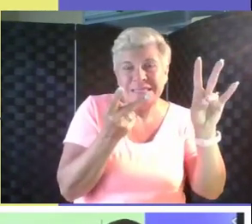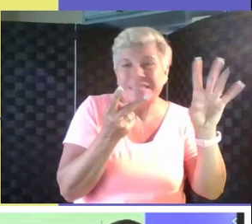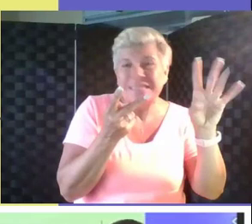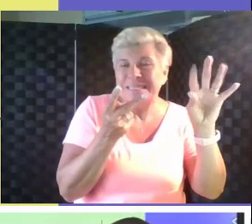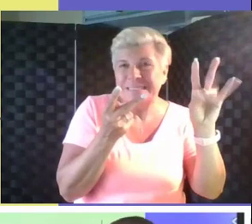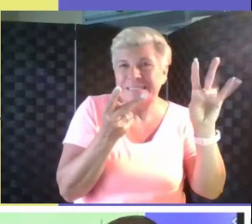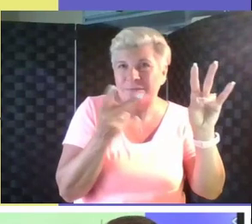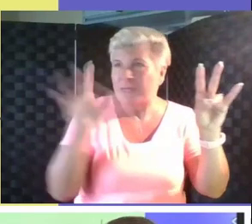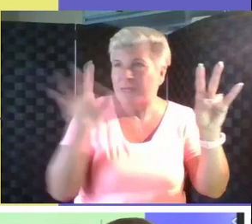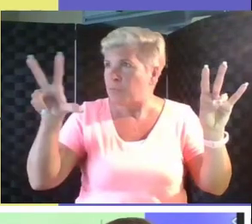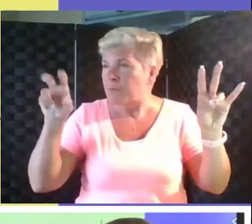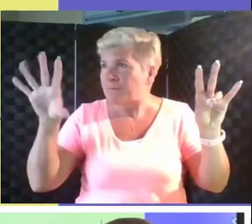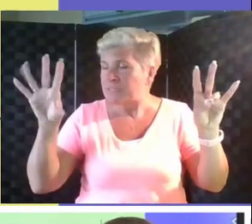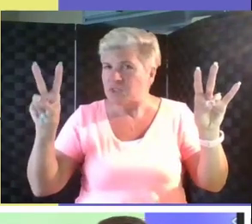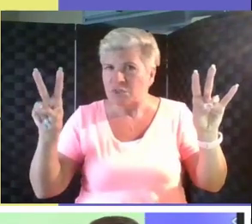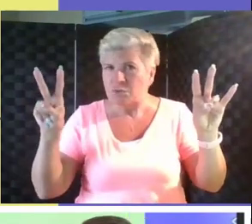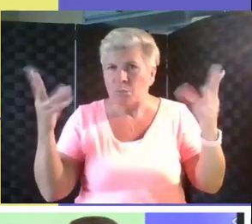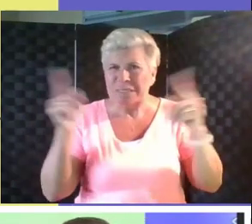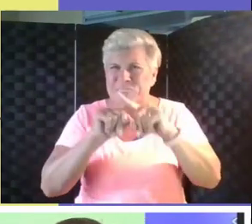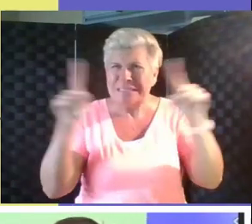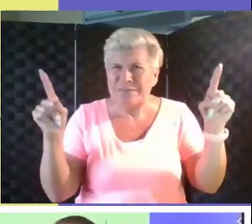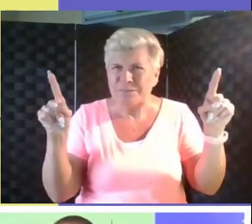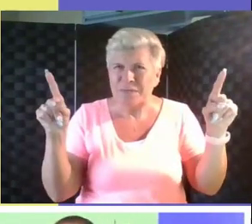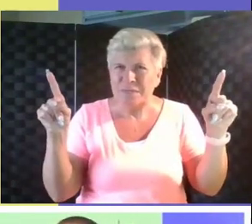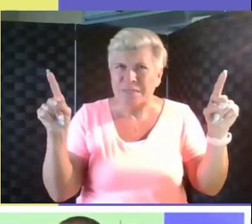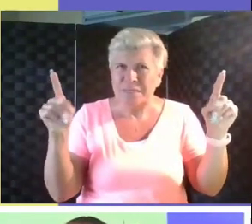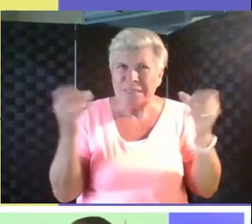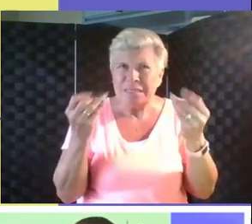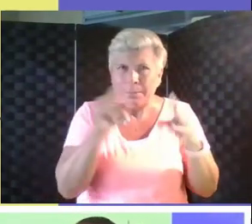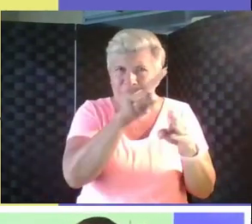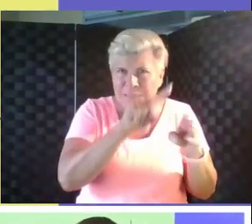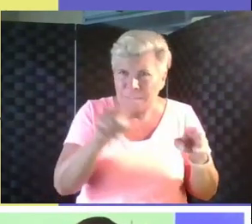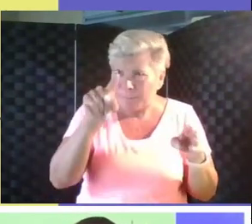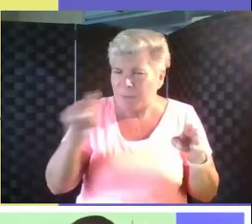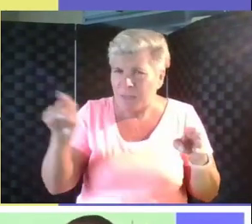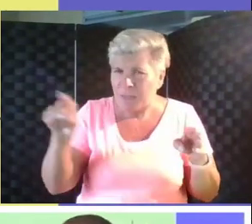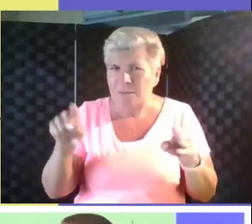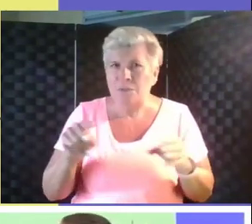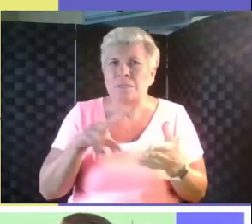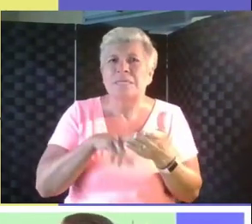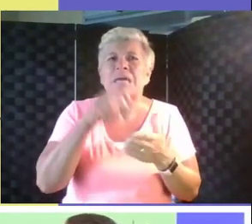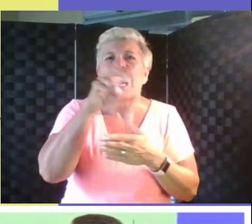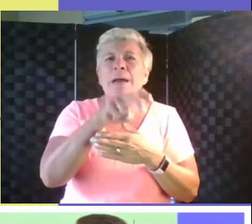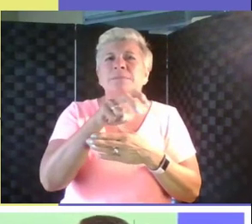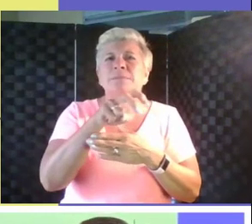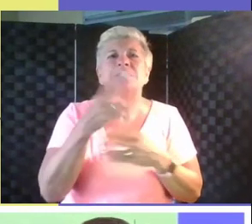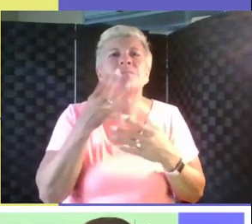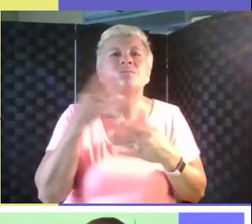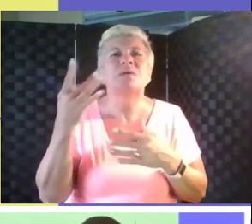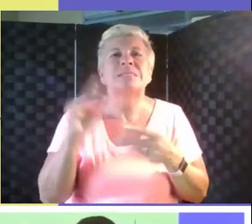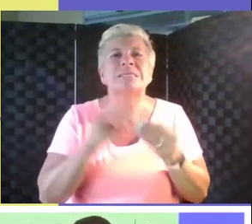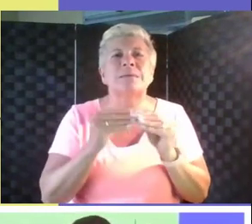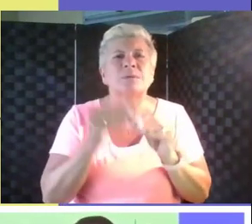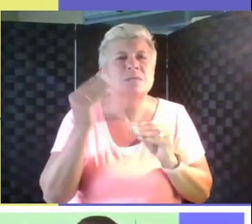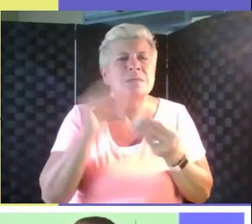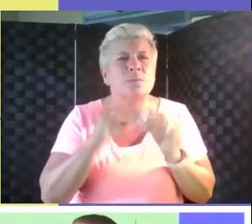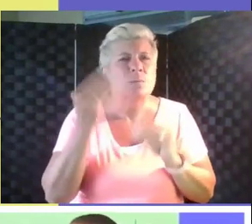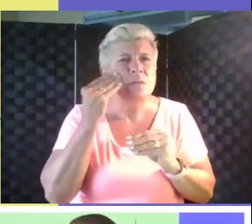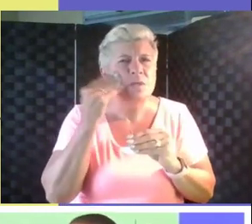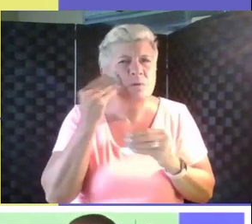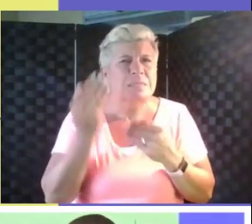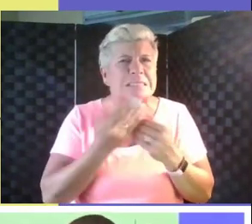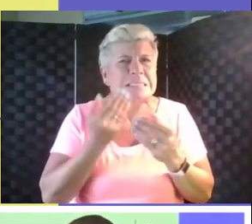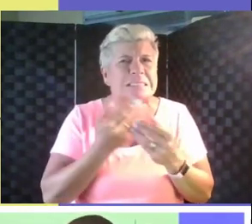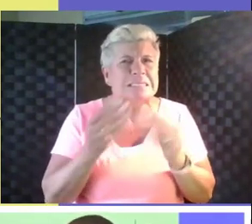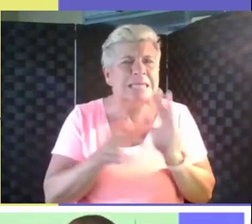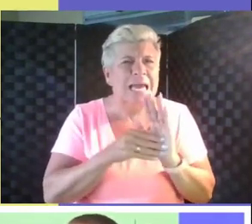352. Well, let's think about this. I need to hop to some friendly numbers. So I know that 197 is pretty close